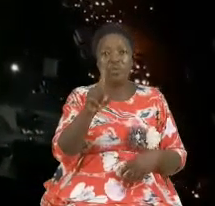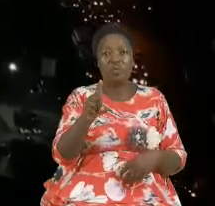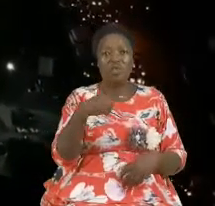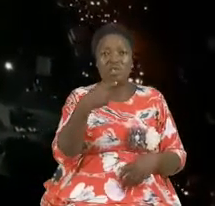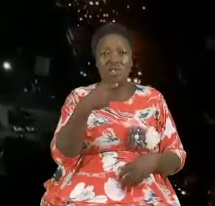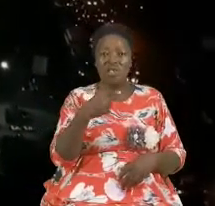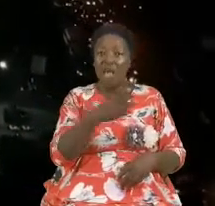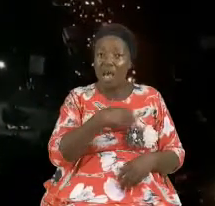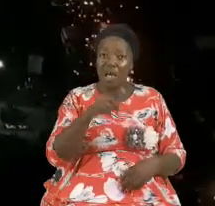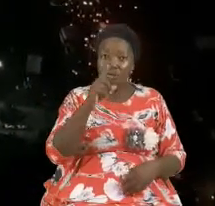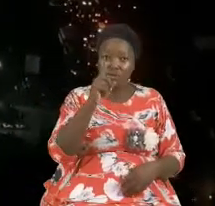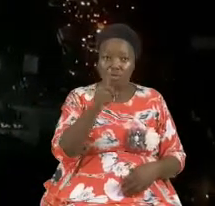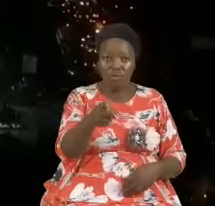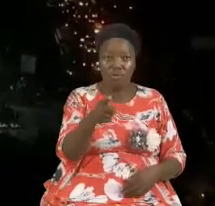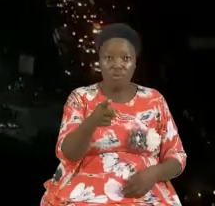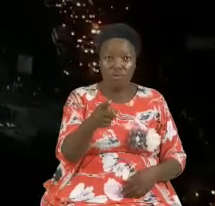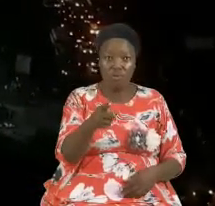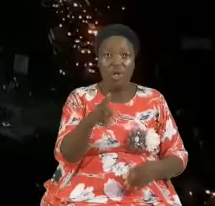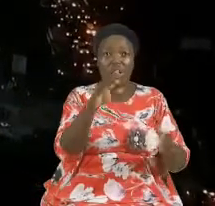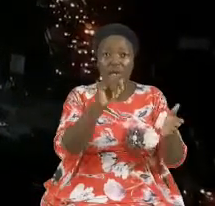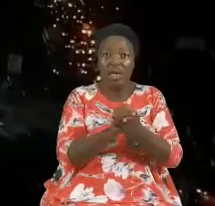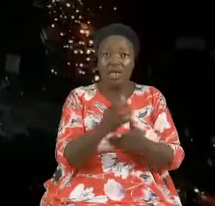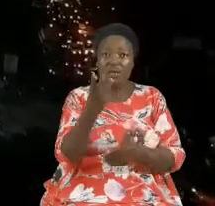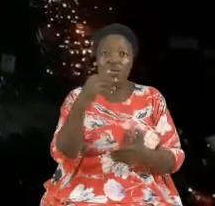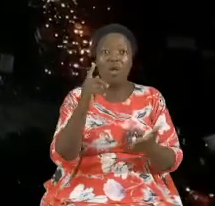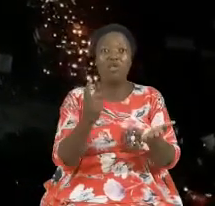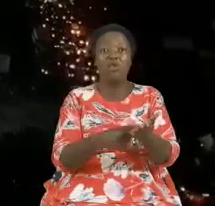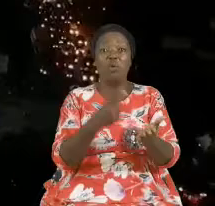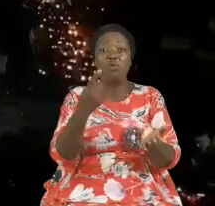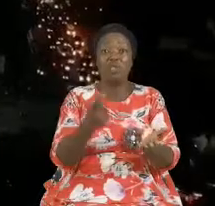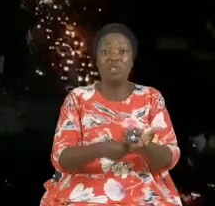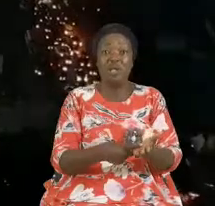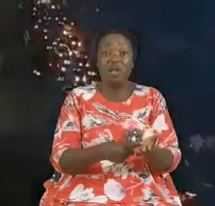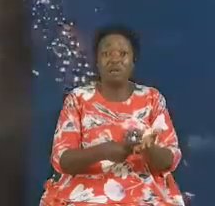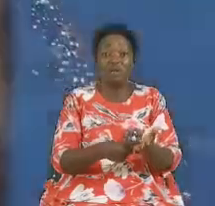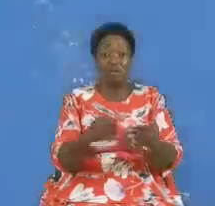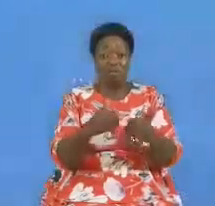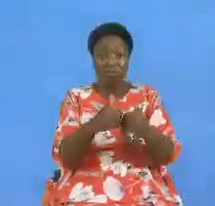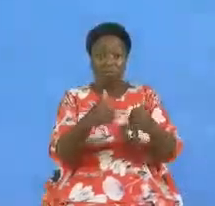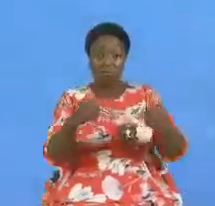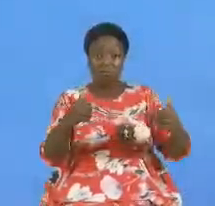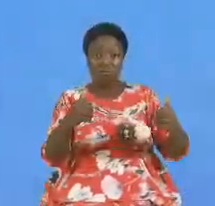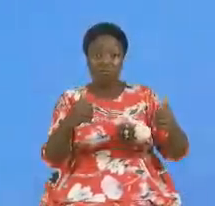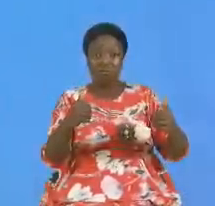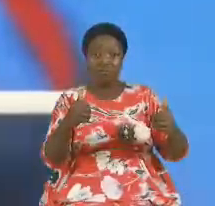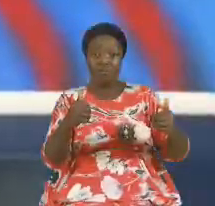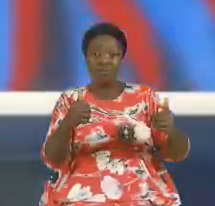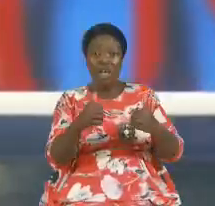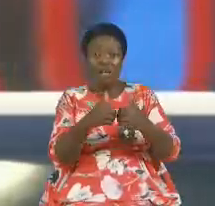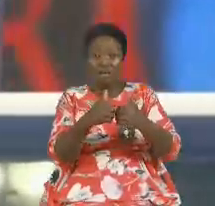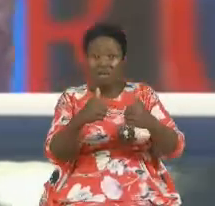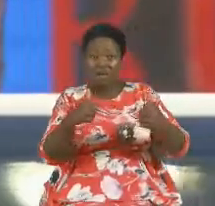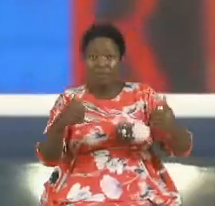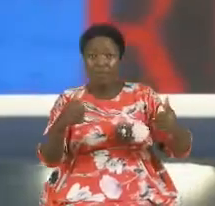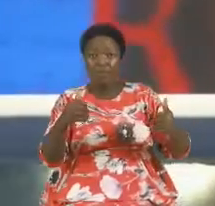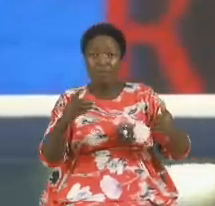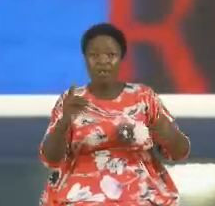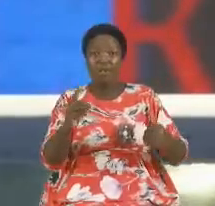in heaven. And then in verse 21, he tells us, and you that were